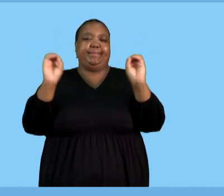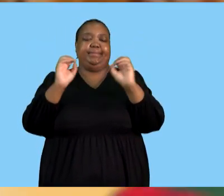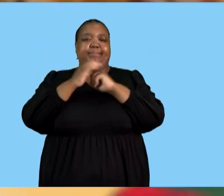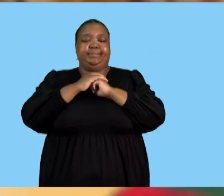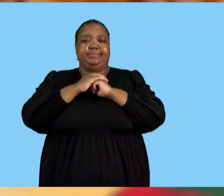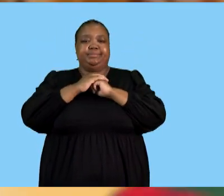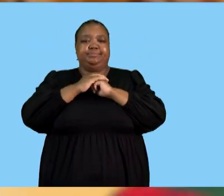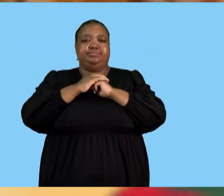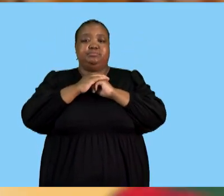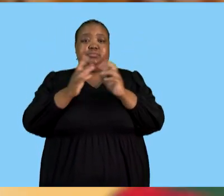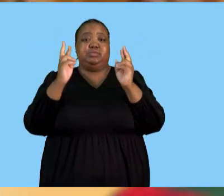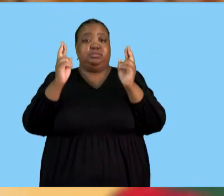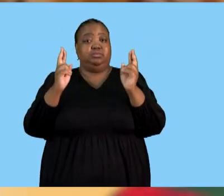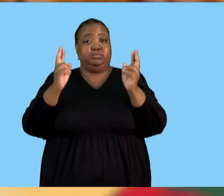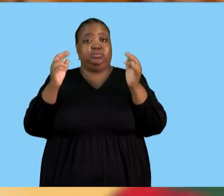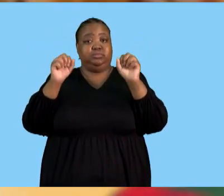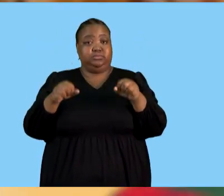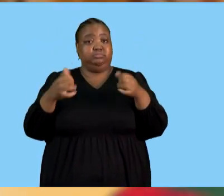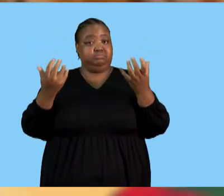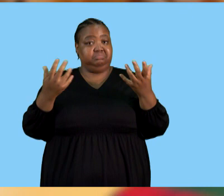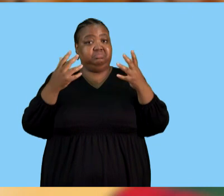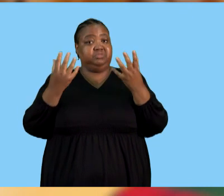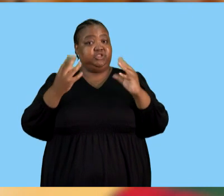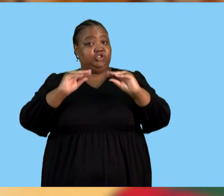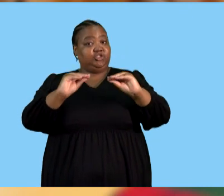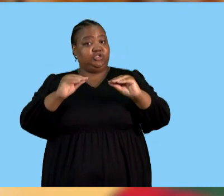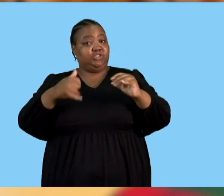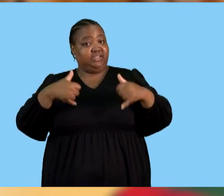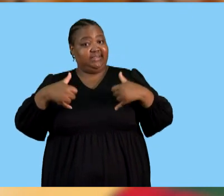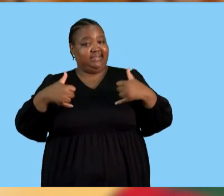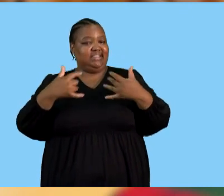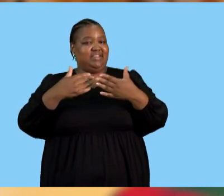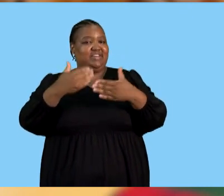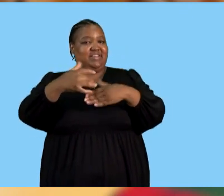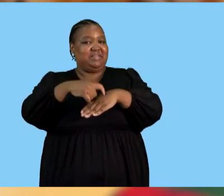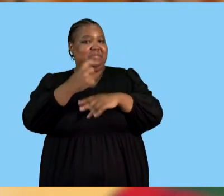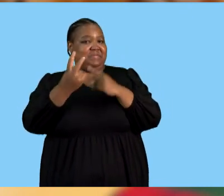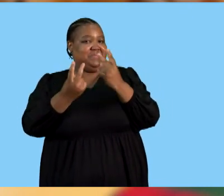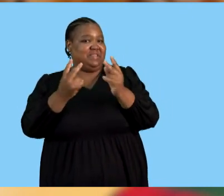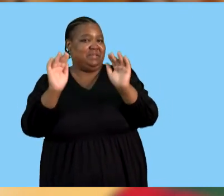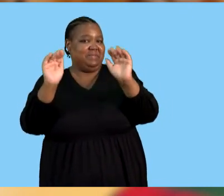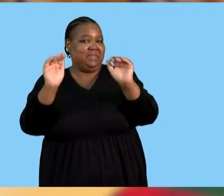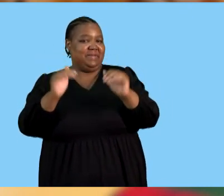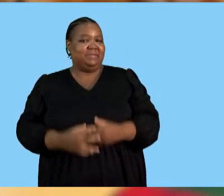at. So I hope you had as much fun as I did. Until I see you next time. Bye.